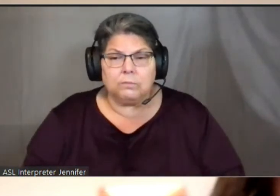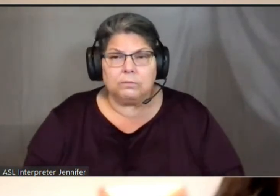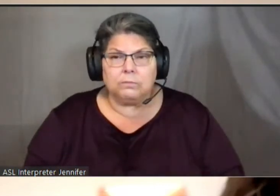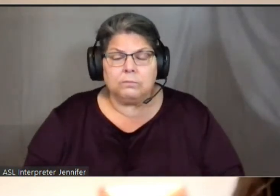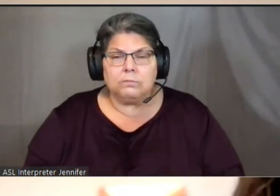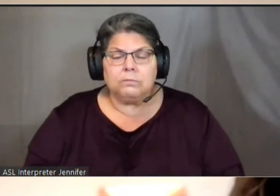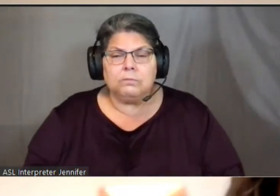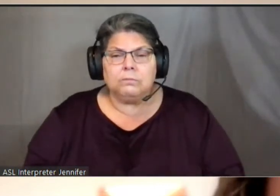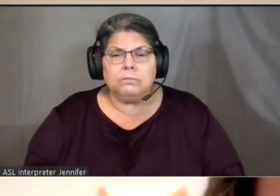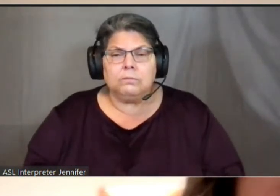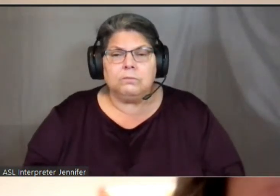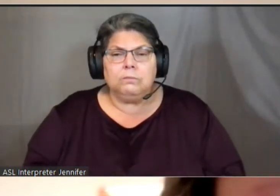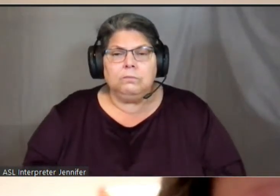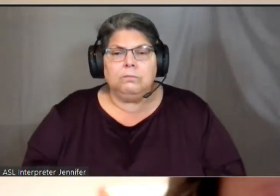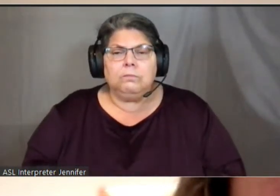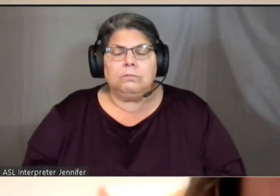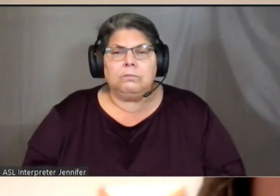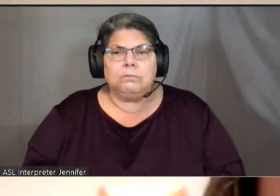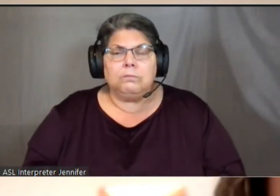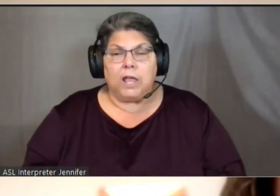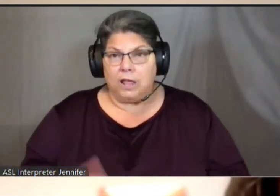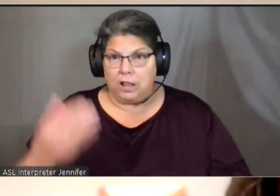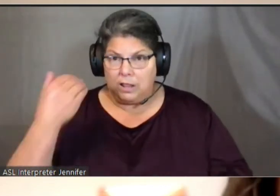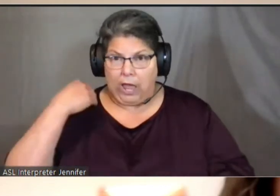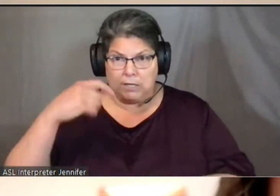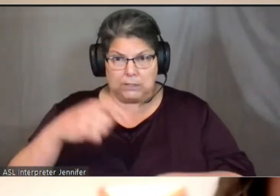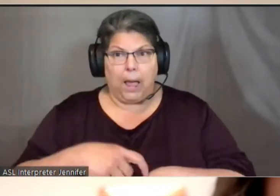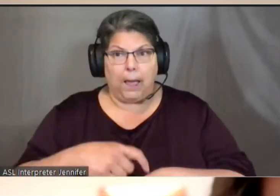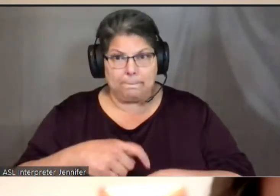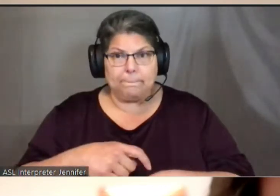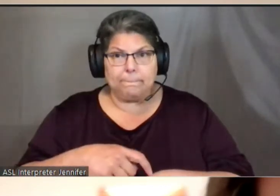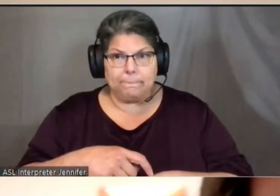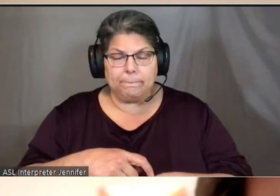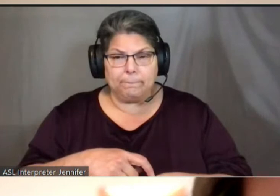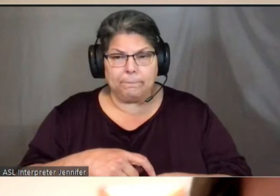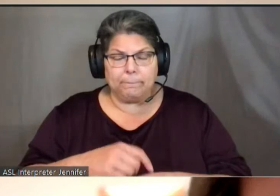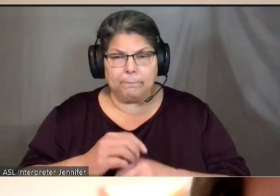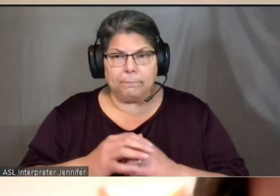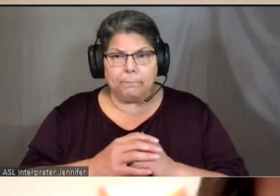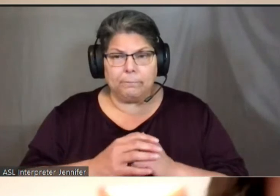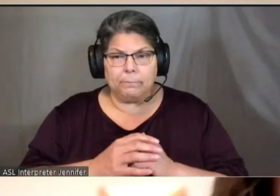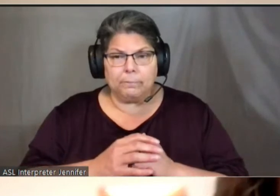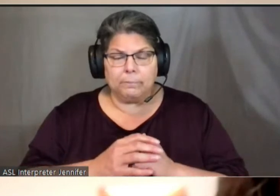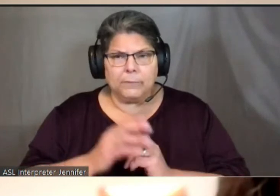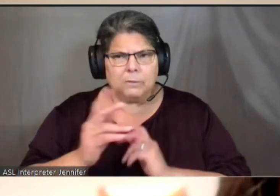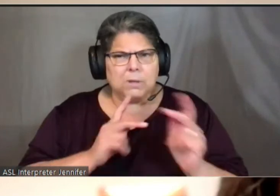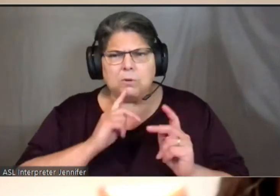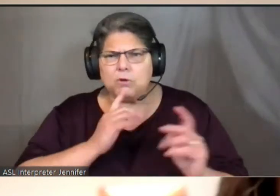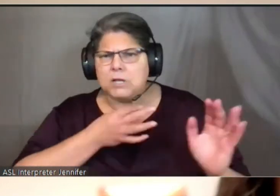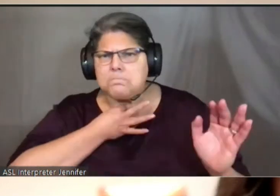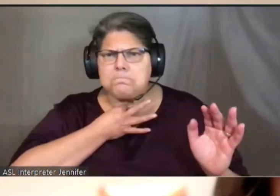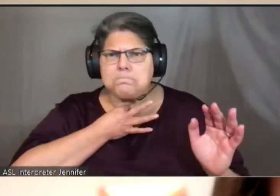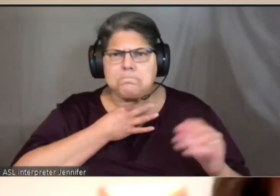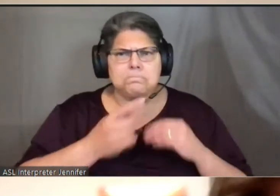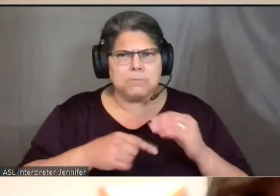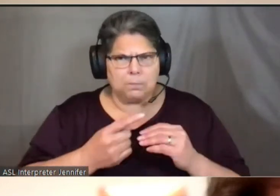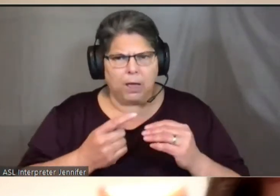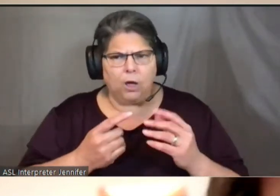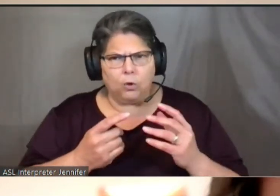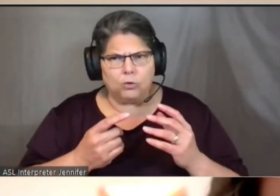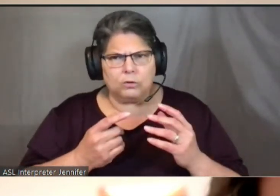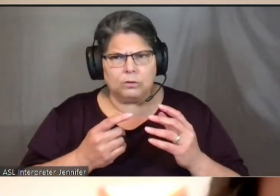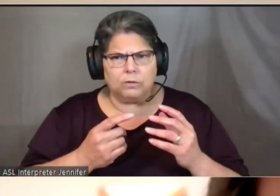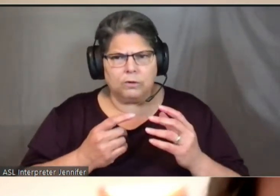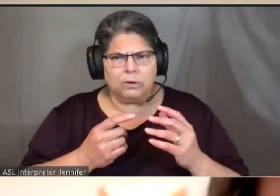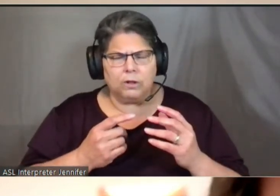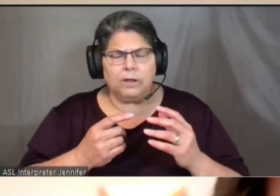There was a lot of interest last time in the phenomena of having infections